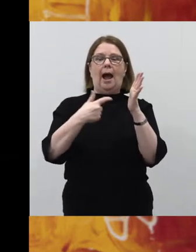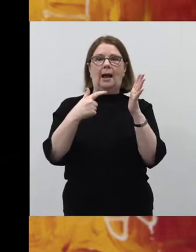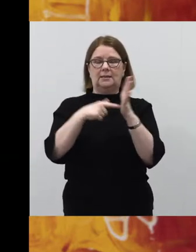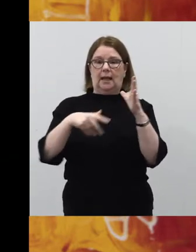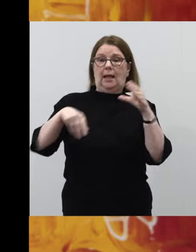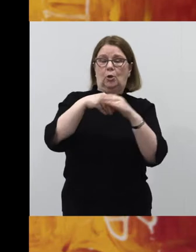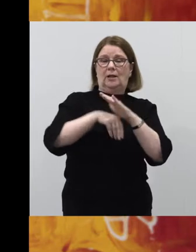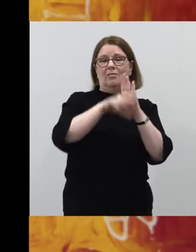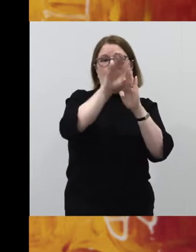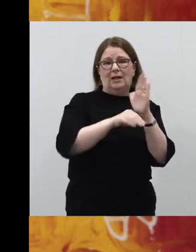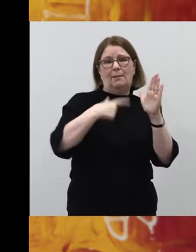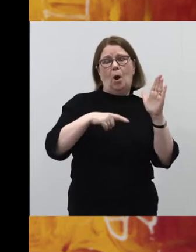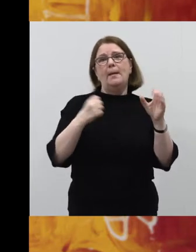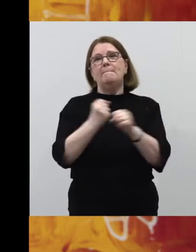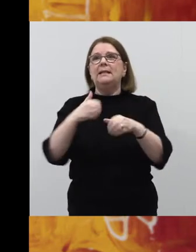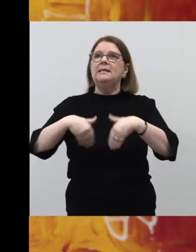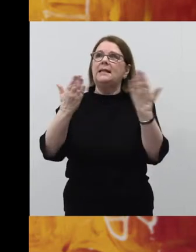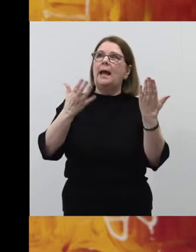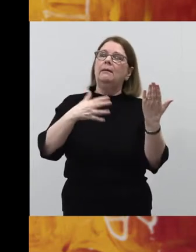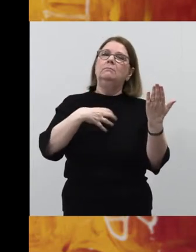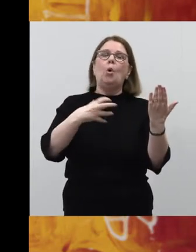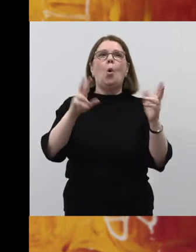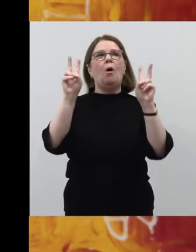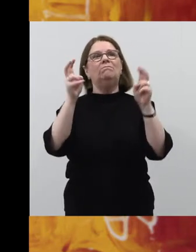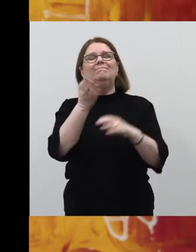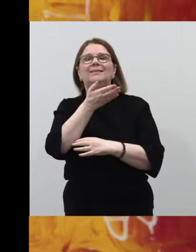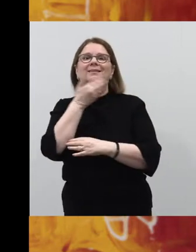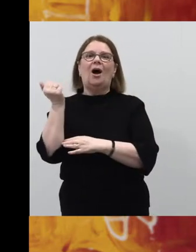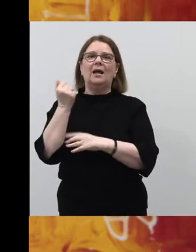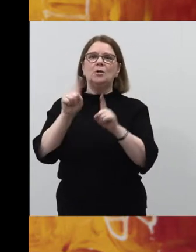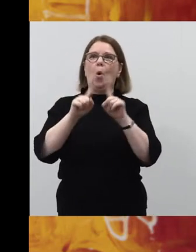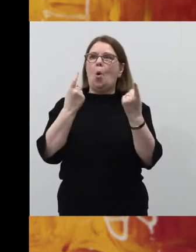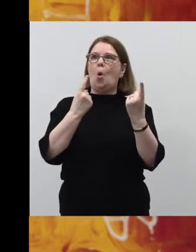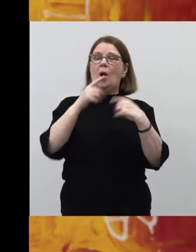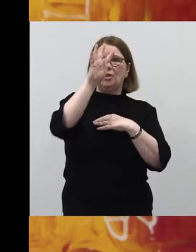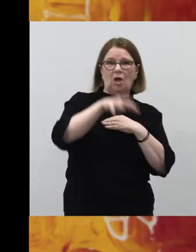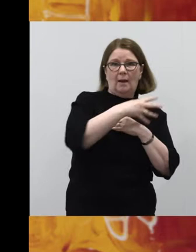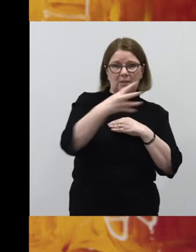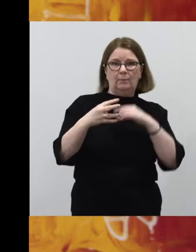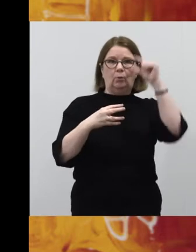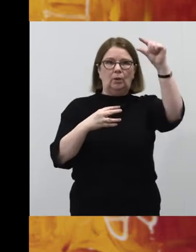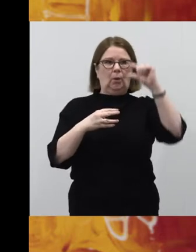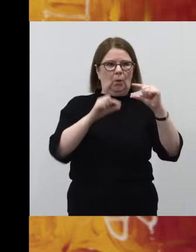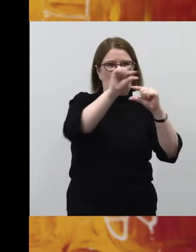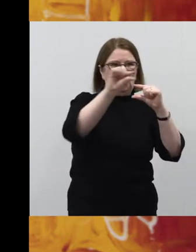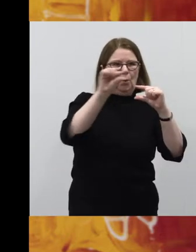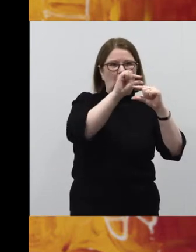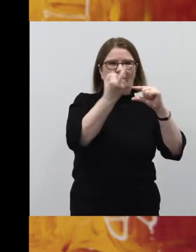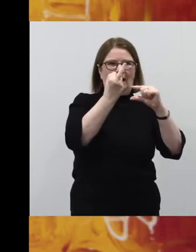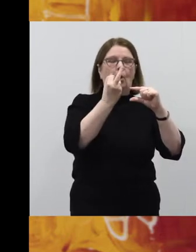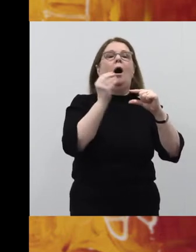to be actively involved in maintaining the health and well-being of the community. These works that I'm showing by